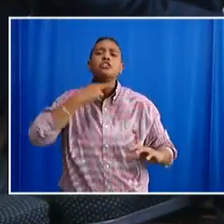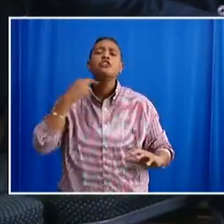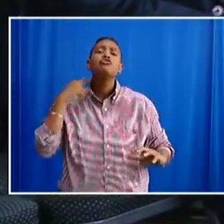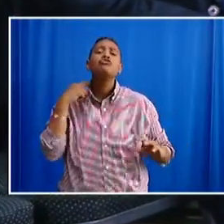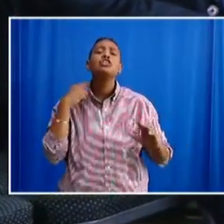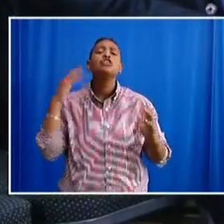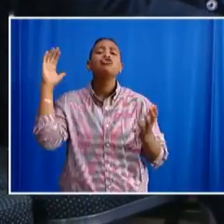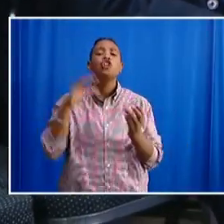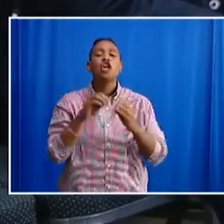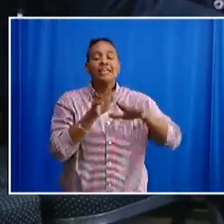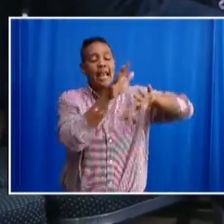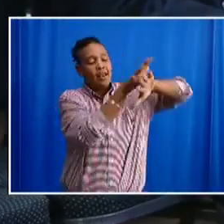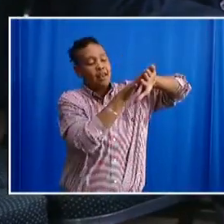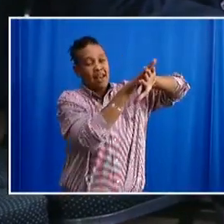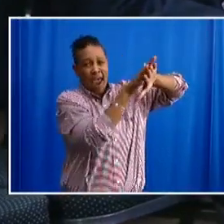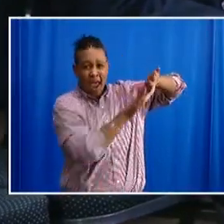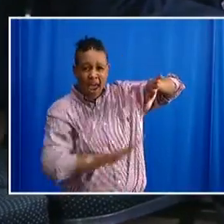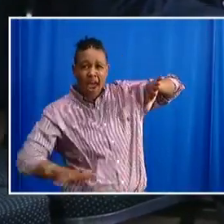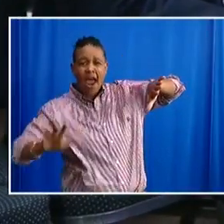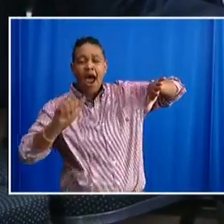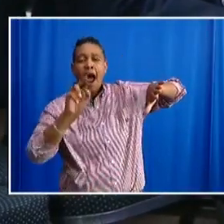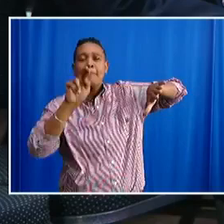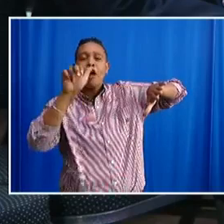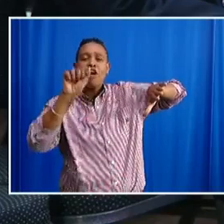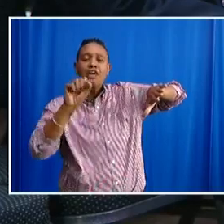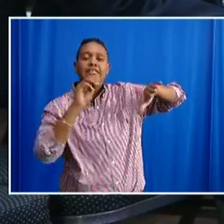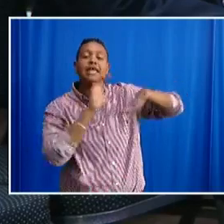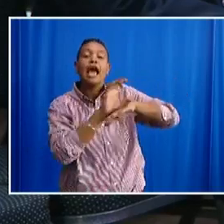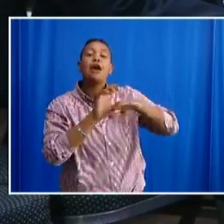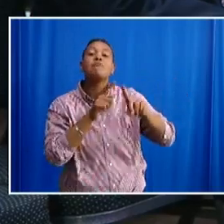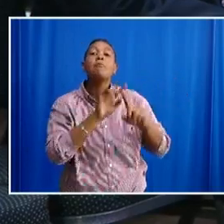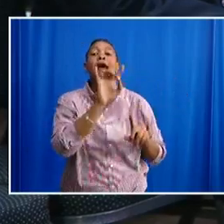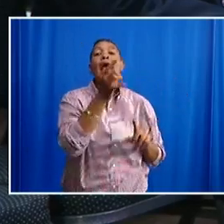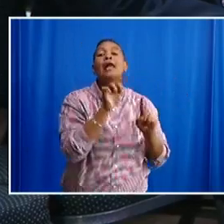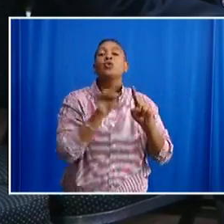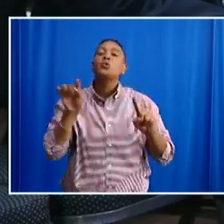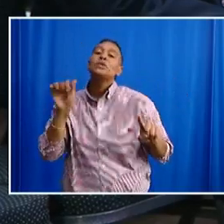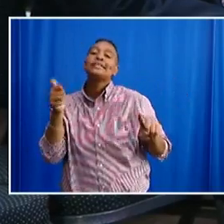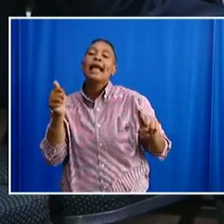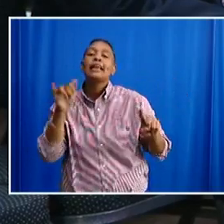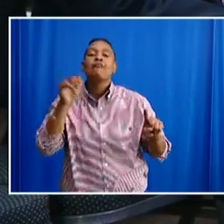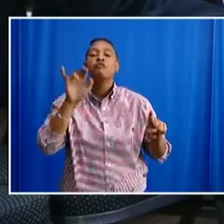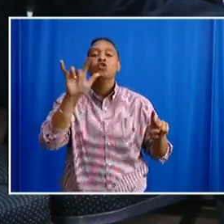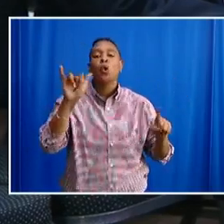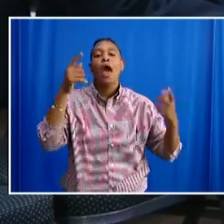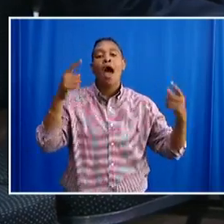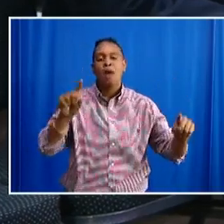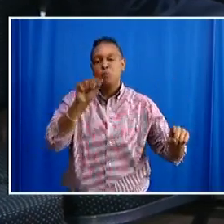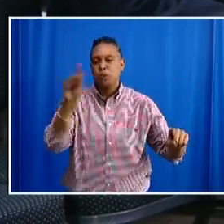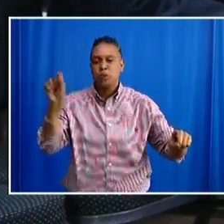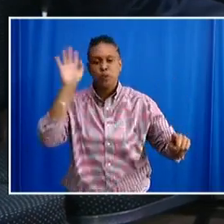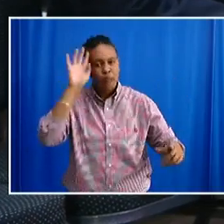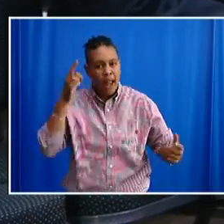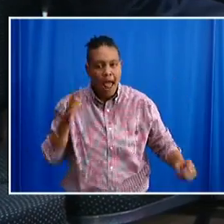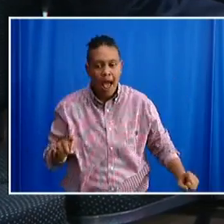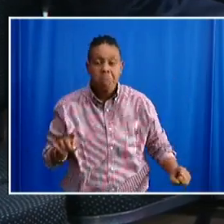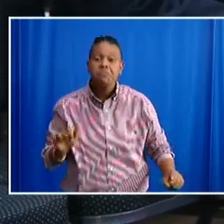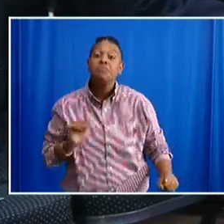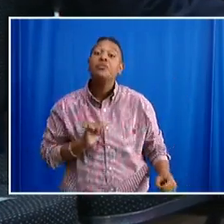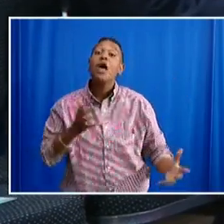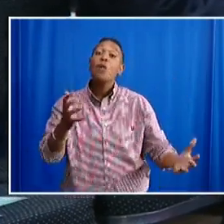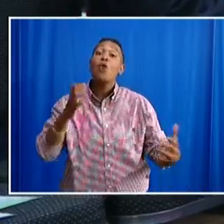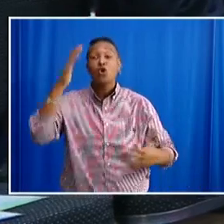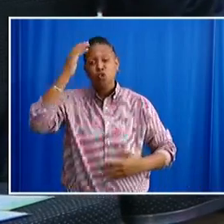Americas and the Caribbean, which will take place from the 8th to 10th of July. I would like to